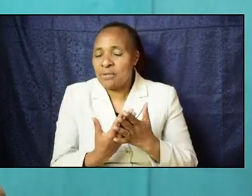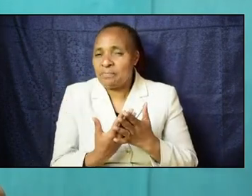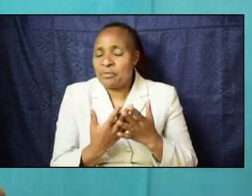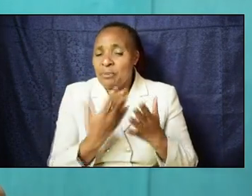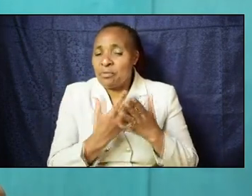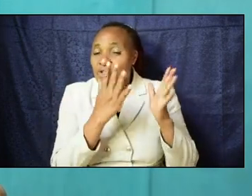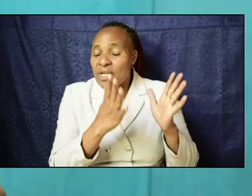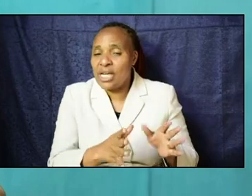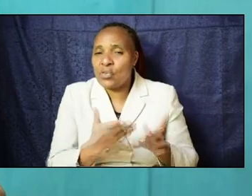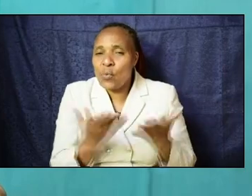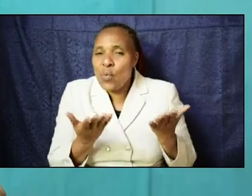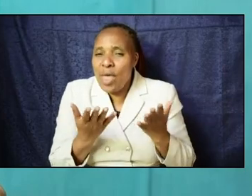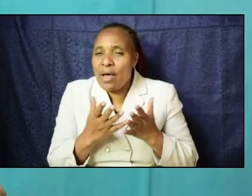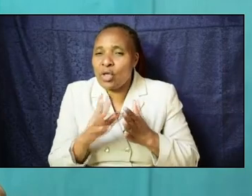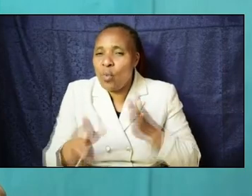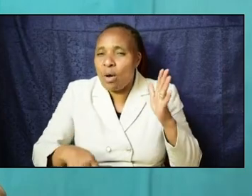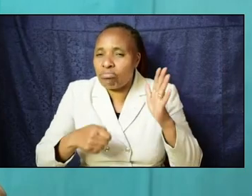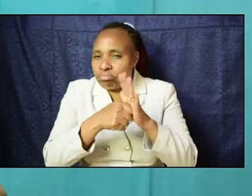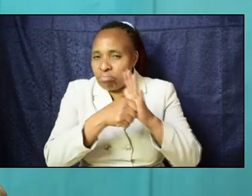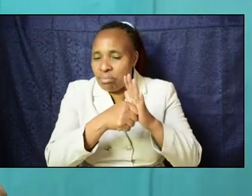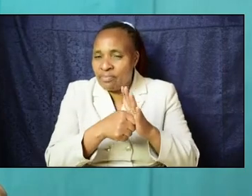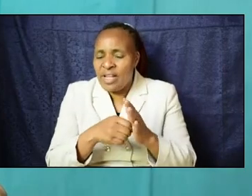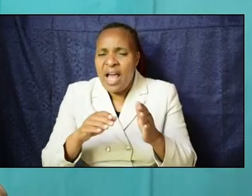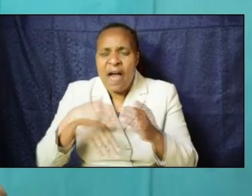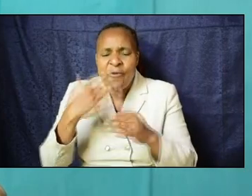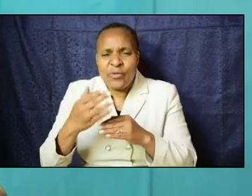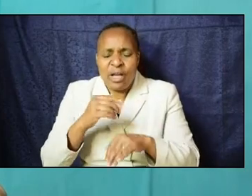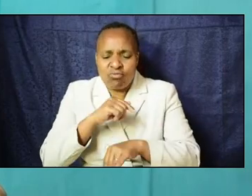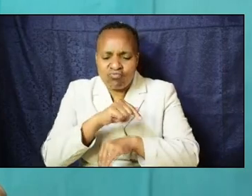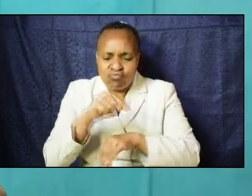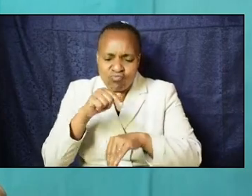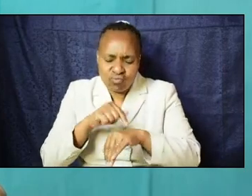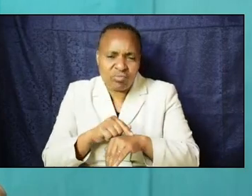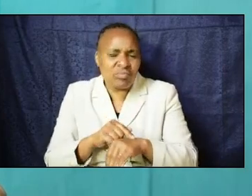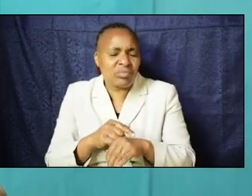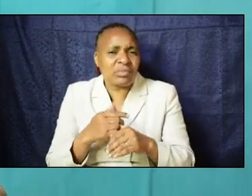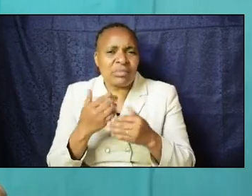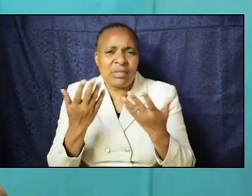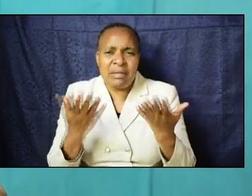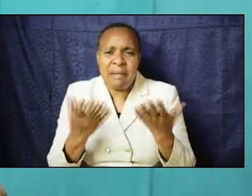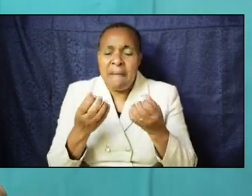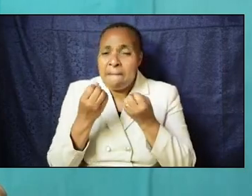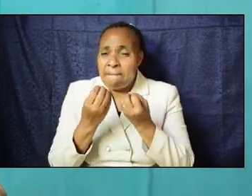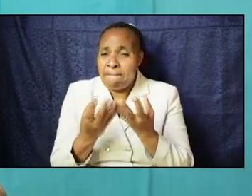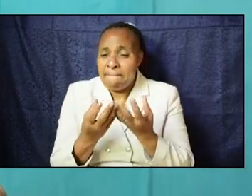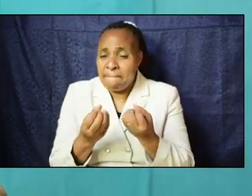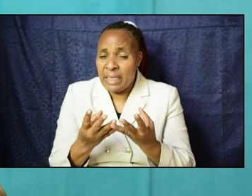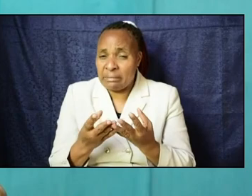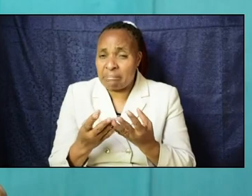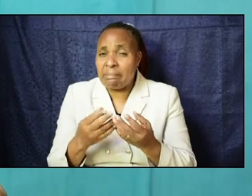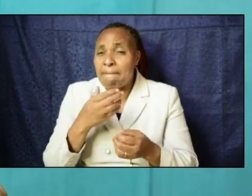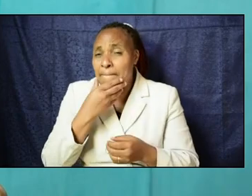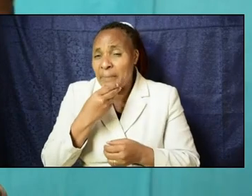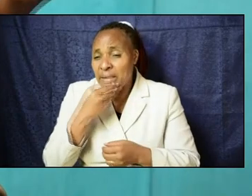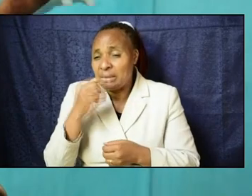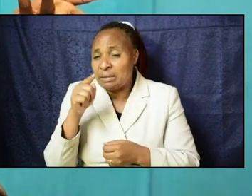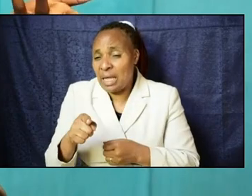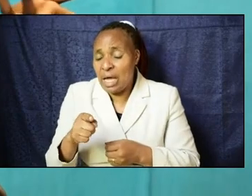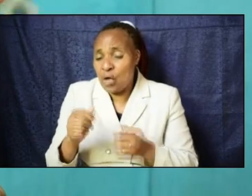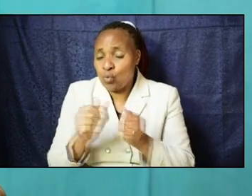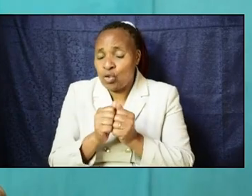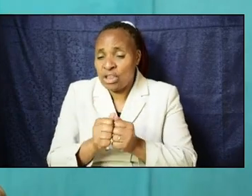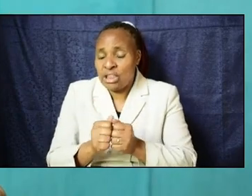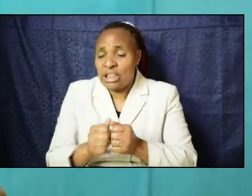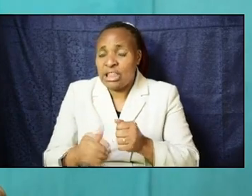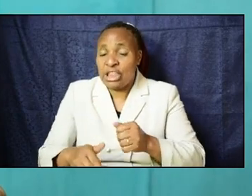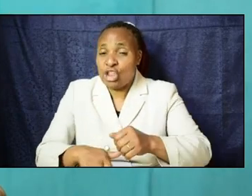prisoners were confined. After a while, they've been in custody and everything, and each of the two men, the chief cupbearer and the chief